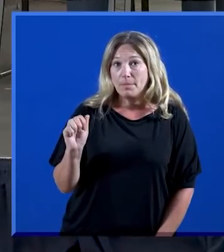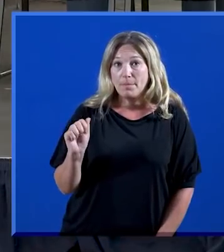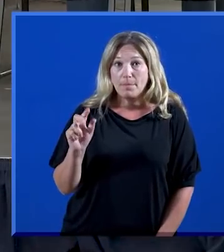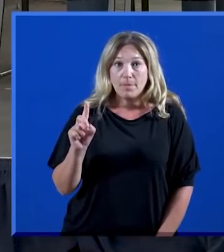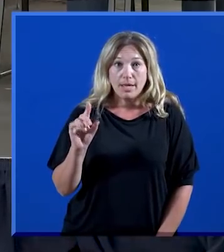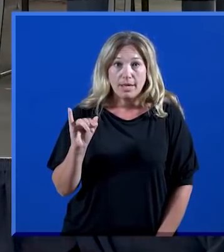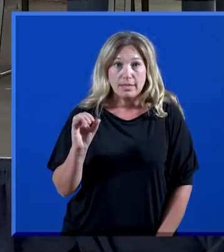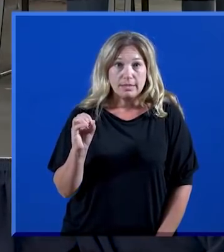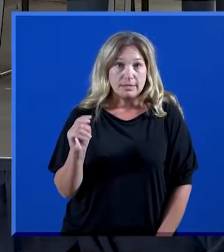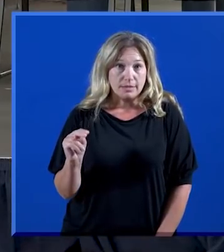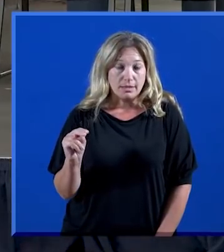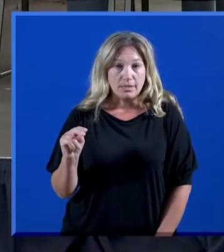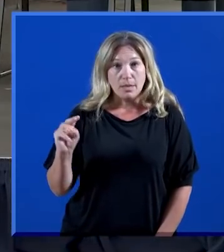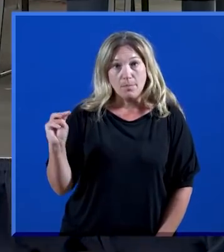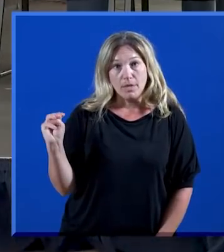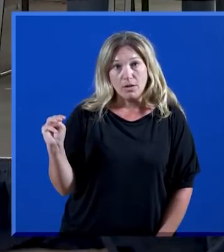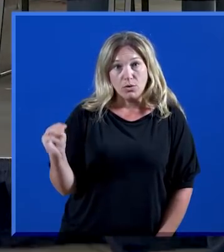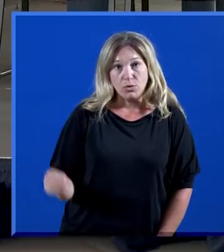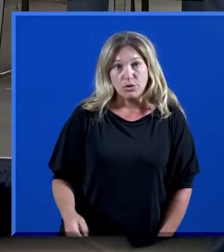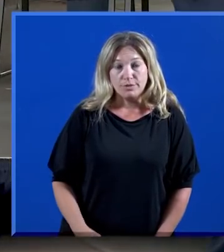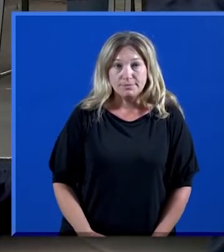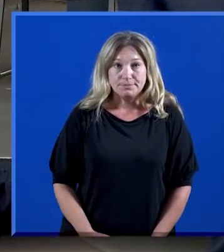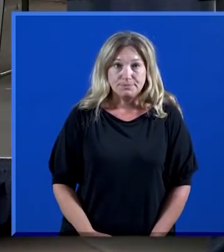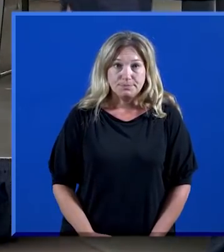Madison McClure.